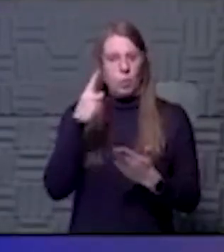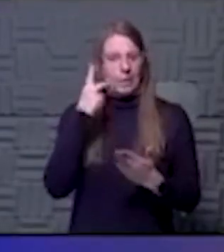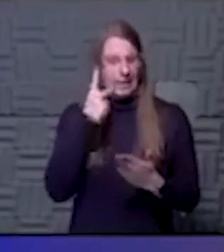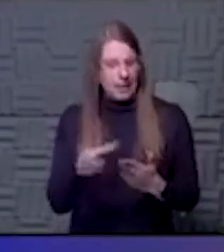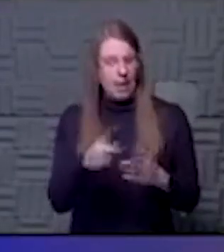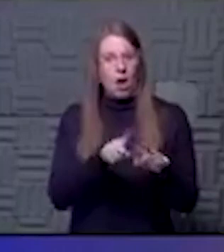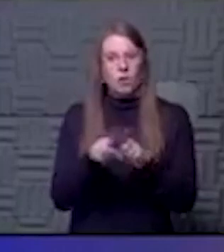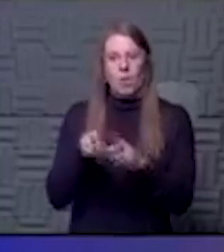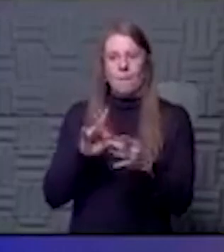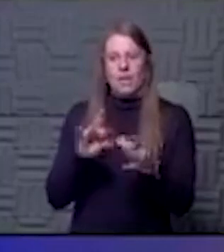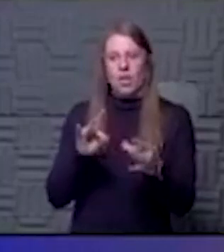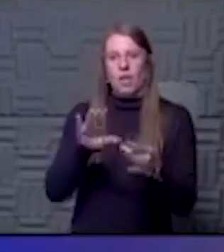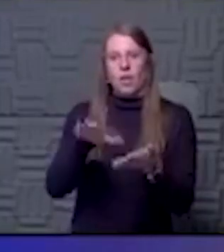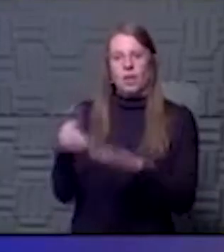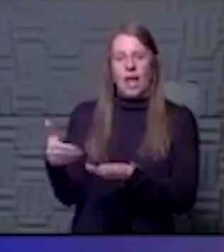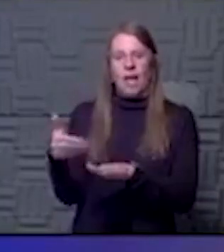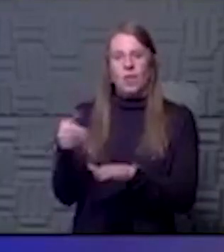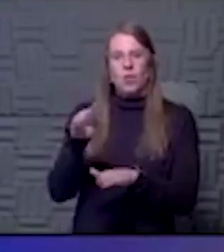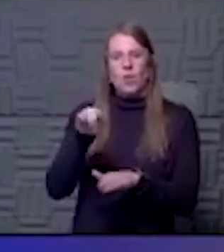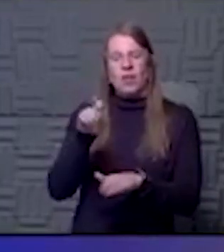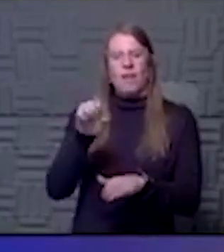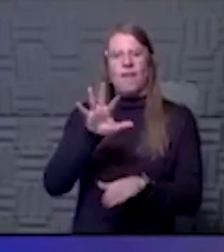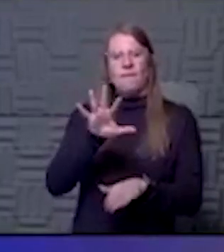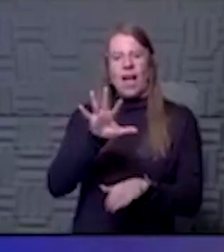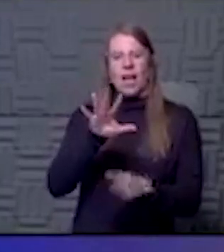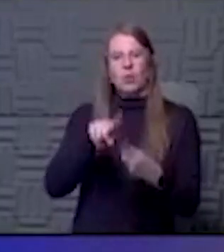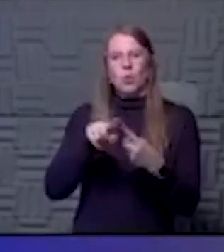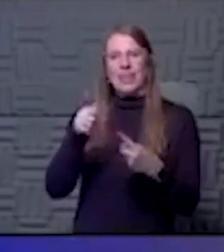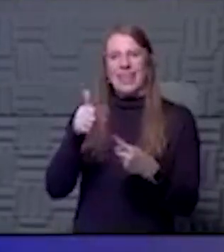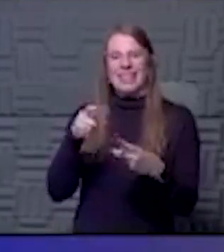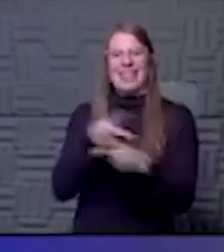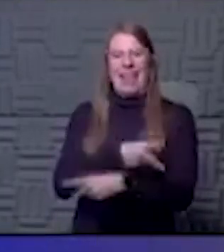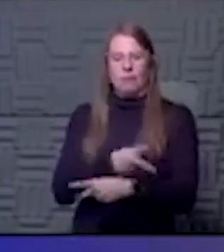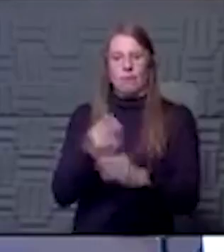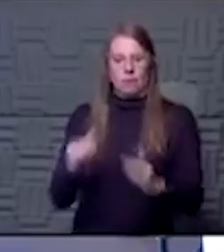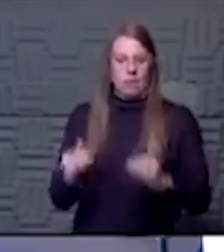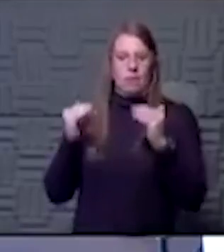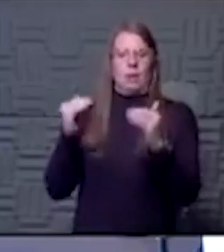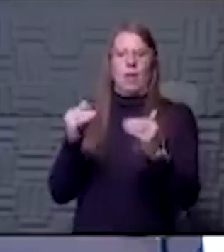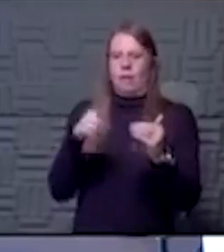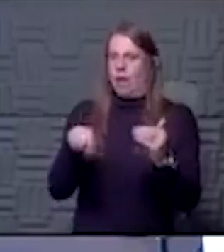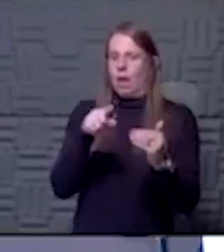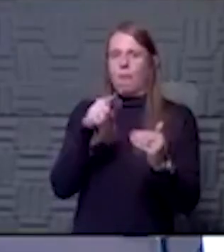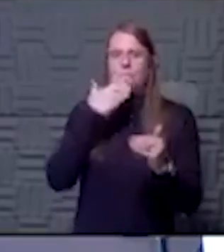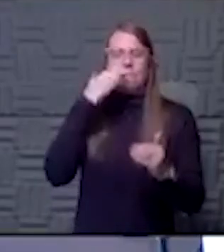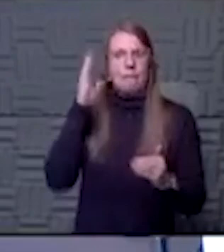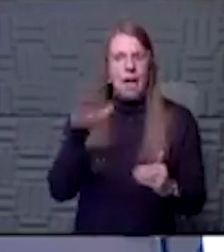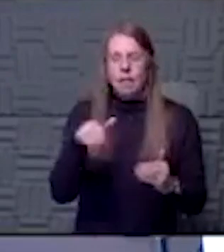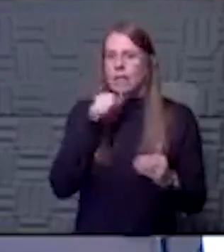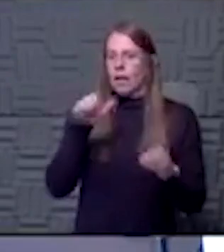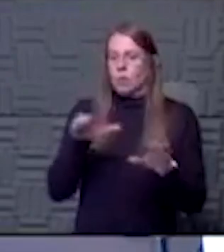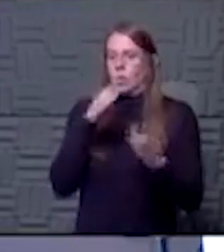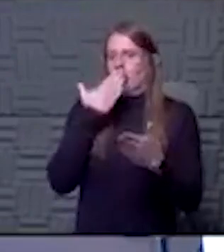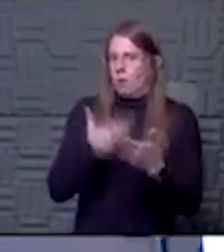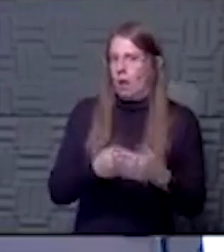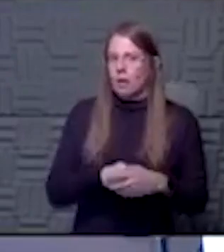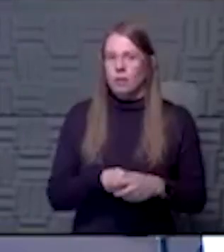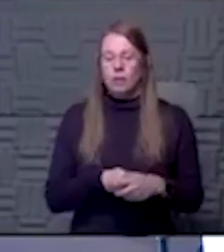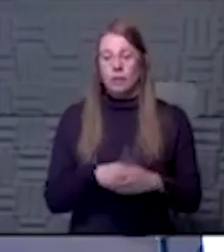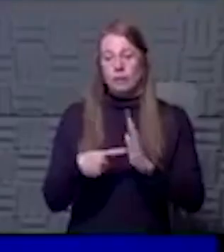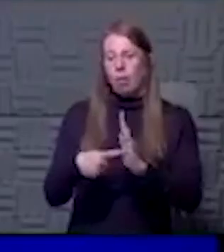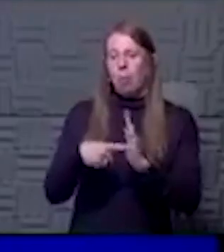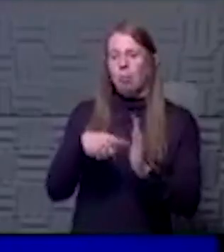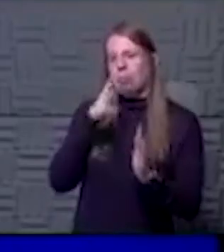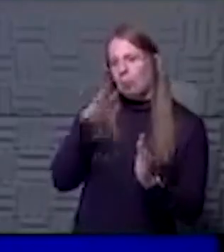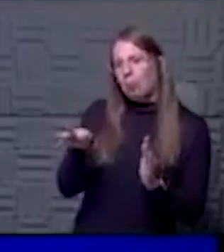is that their death rates are 5 to 10 times higher than their neighboring countries. Yeah, they're really bad. They are not doing well. And so, yeah, I think the example of, well, we'll just not